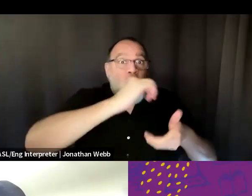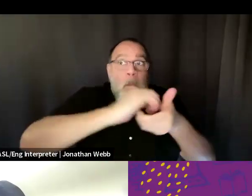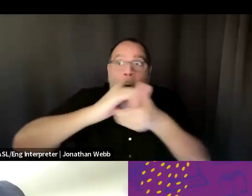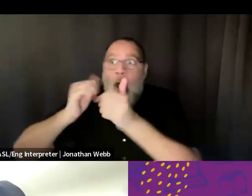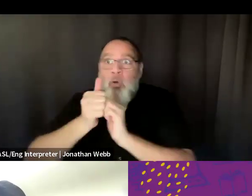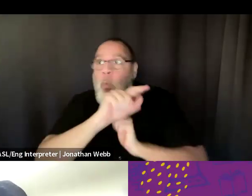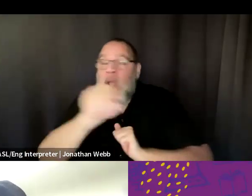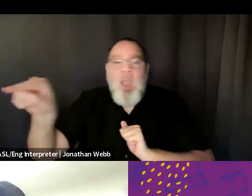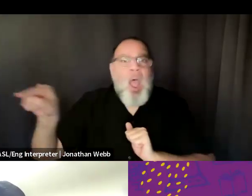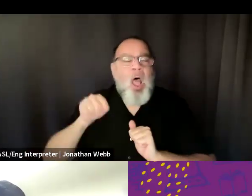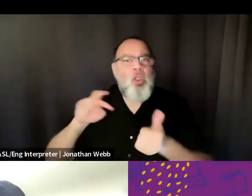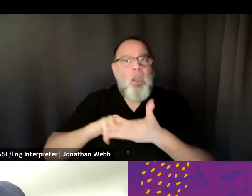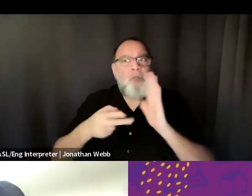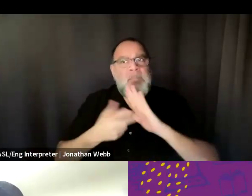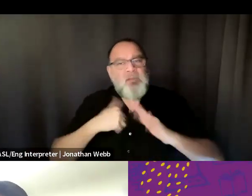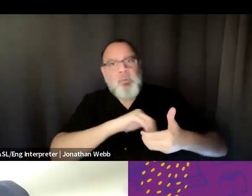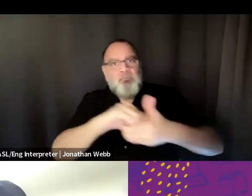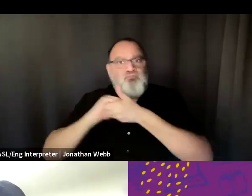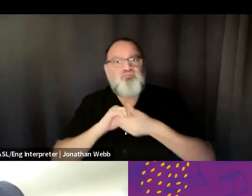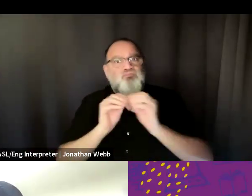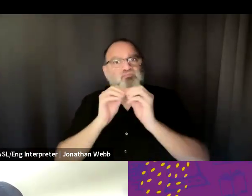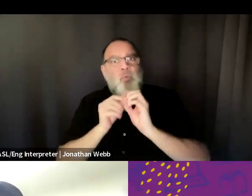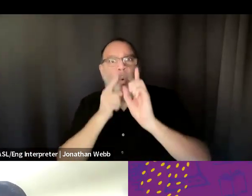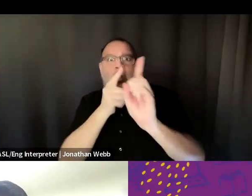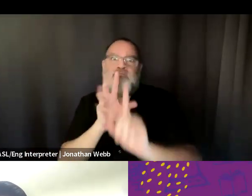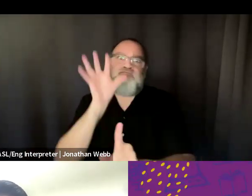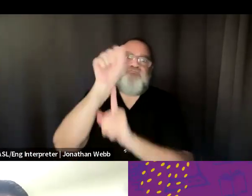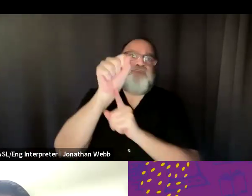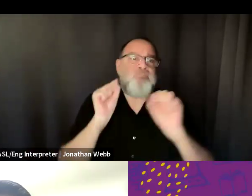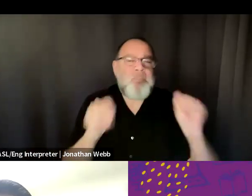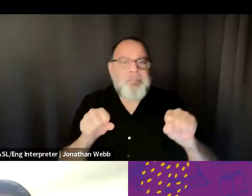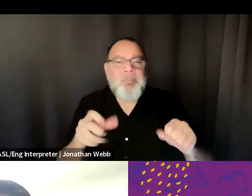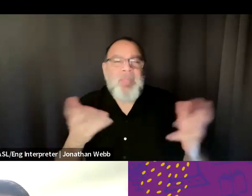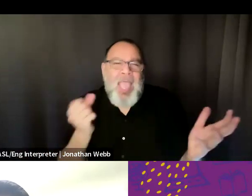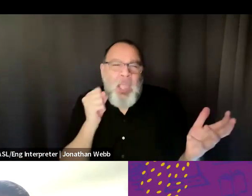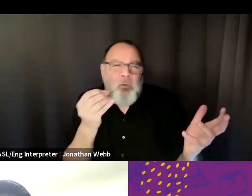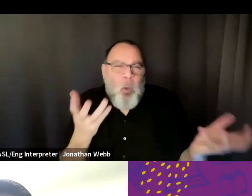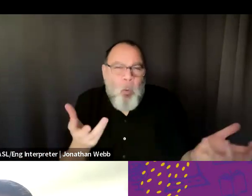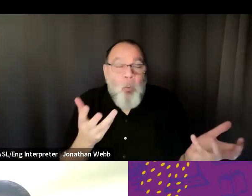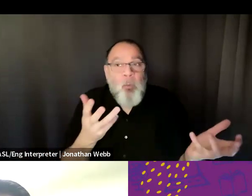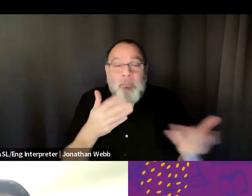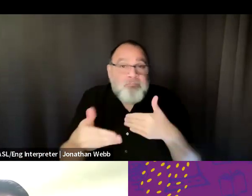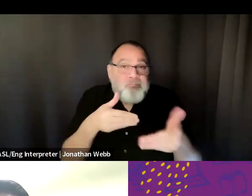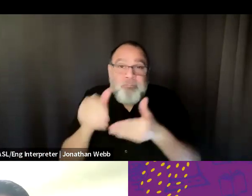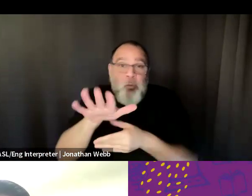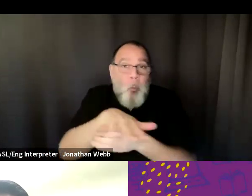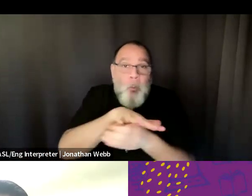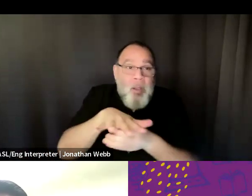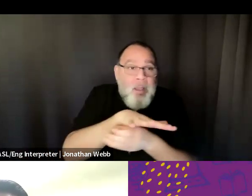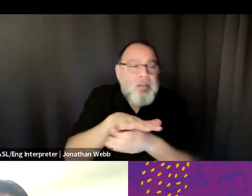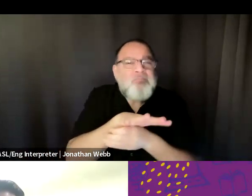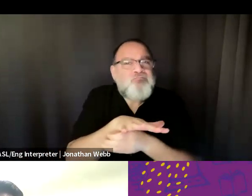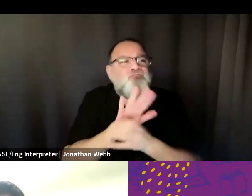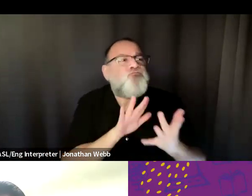But it's usually always within like our local community. So wherever you are, reach out to your local library, see if you